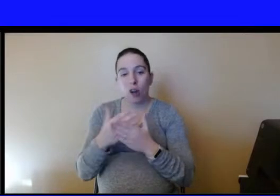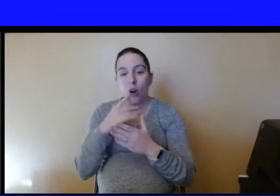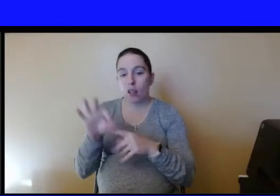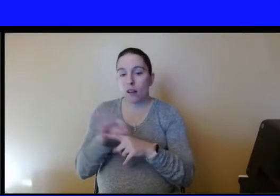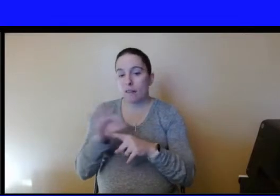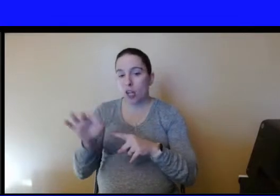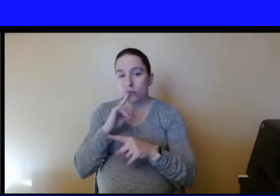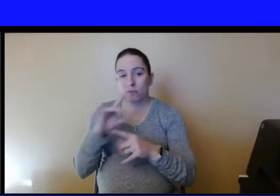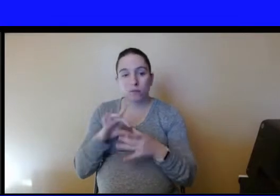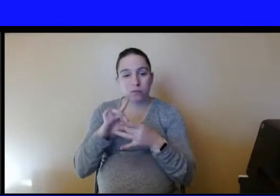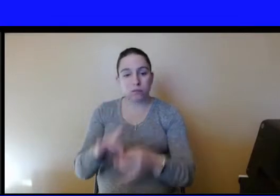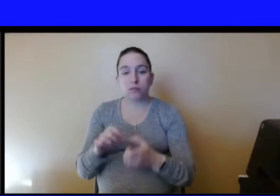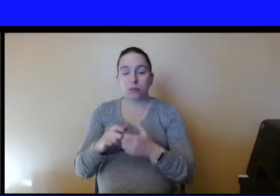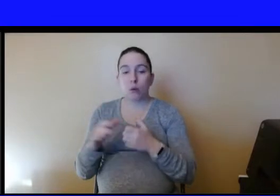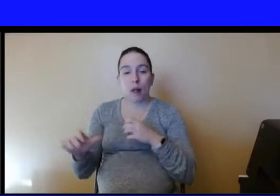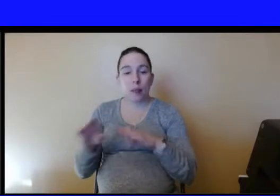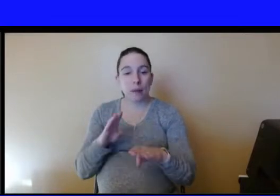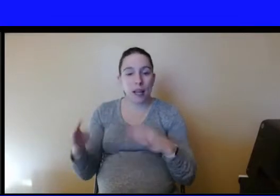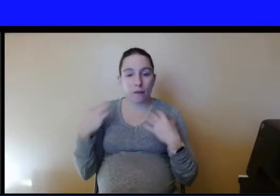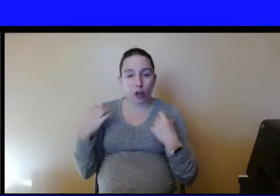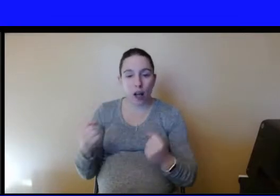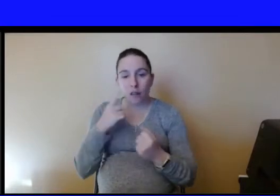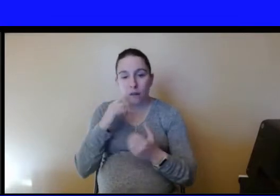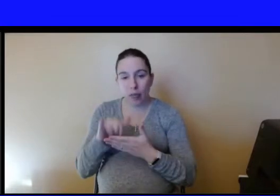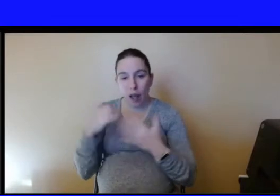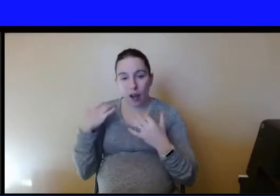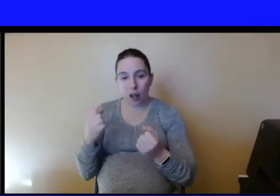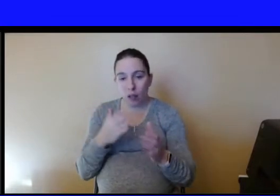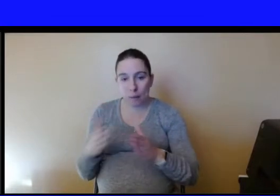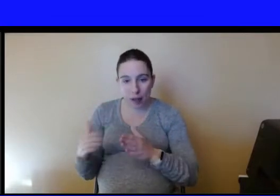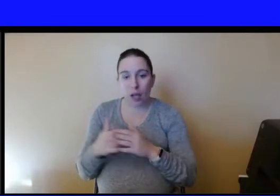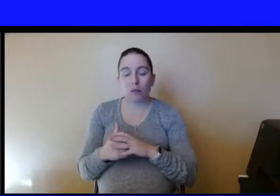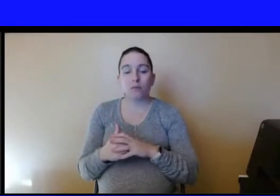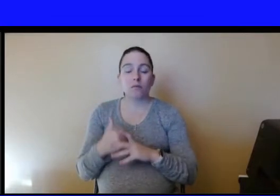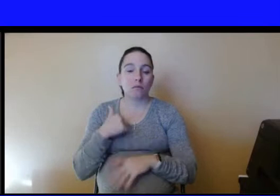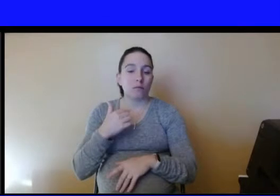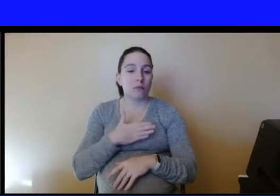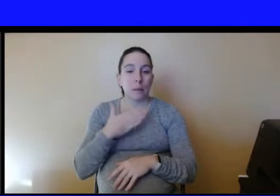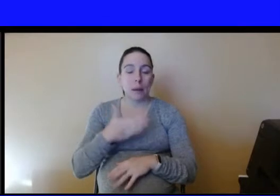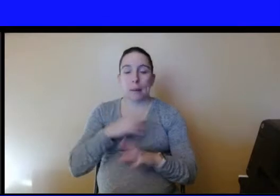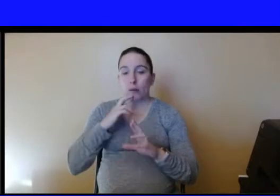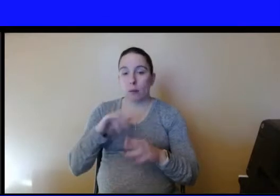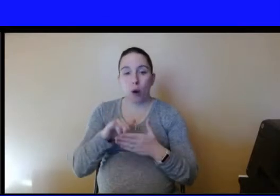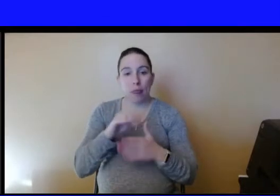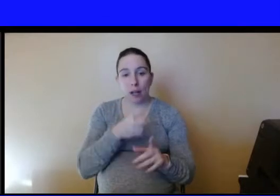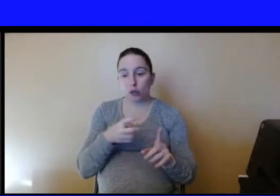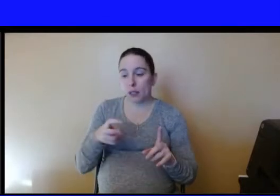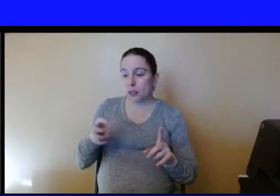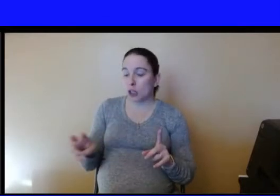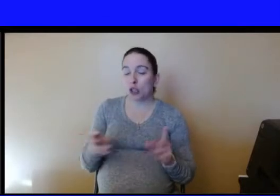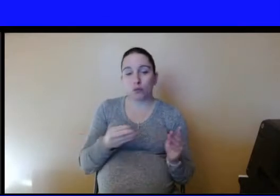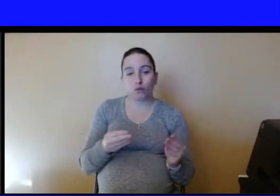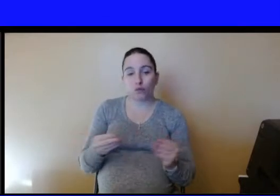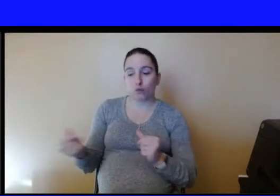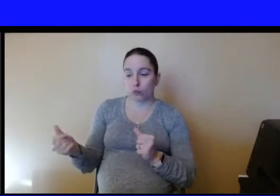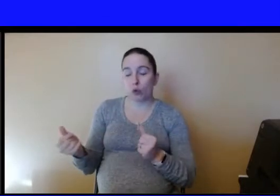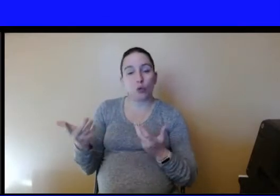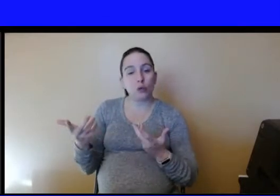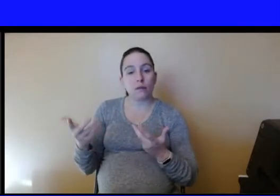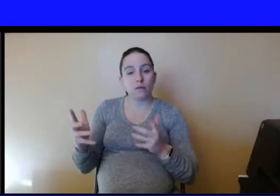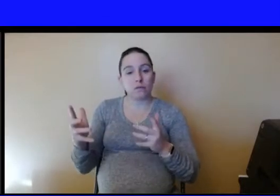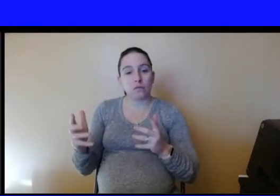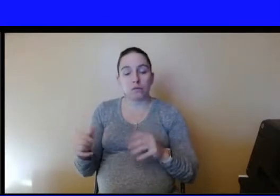have approximately 75 individuals with different behavioral health licenses supporting our members. We